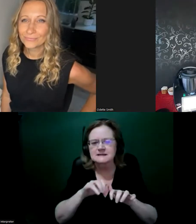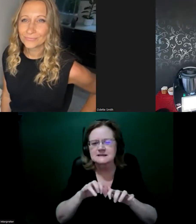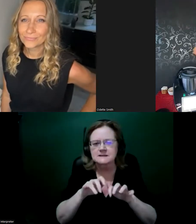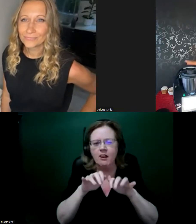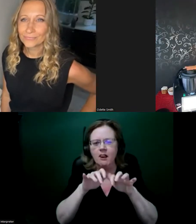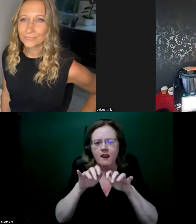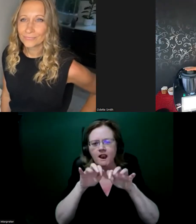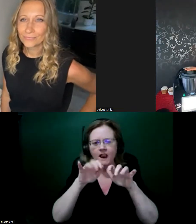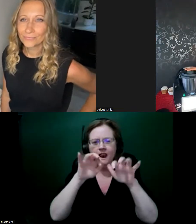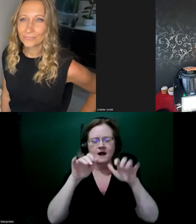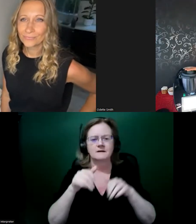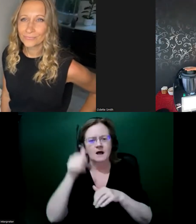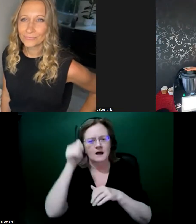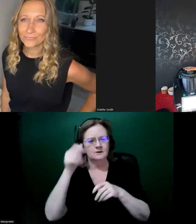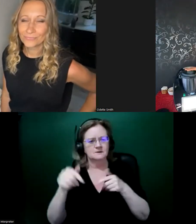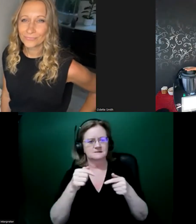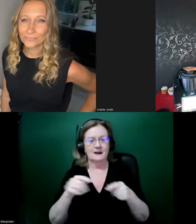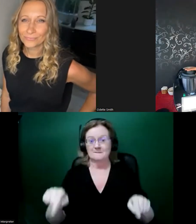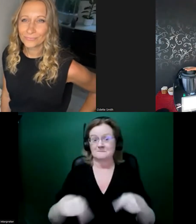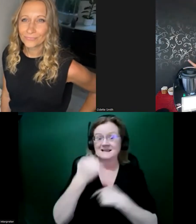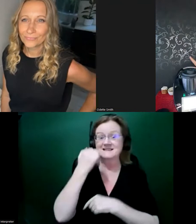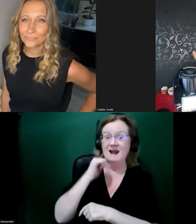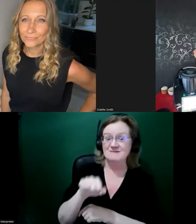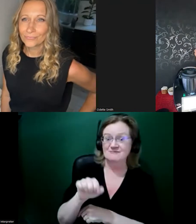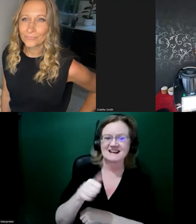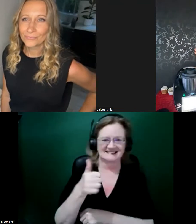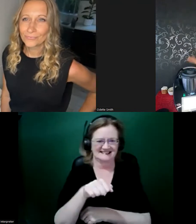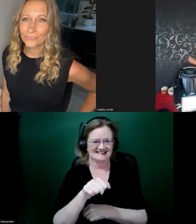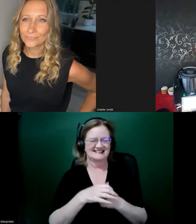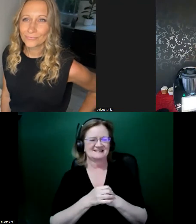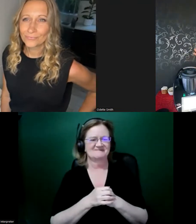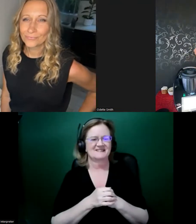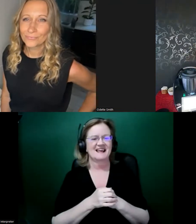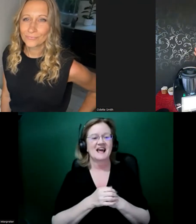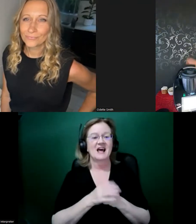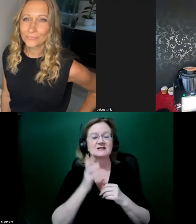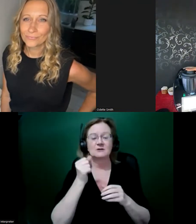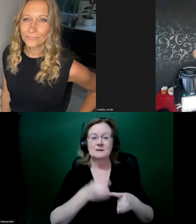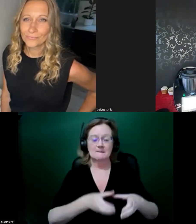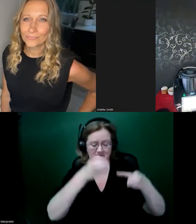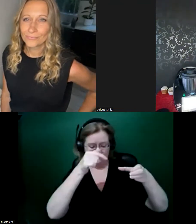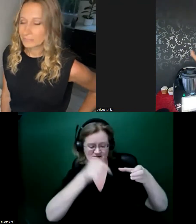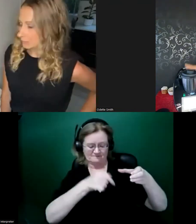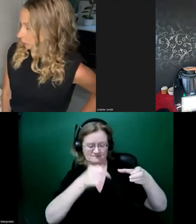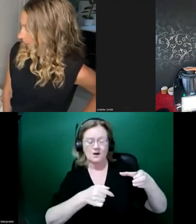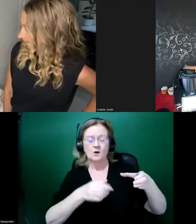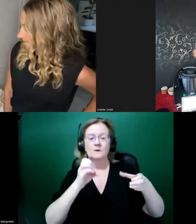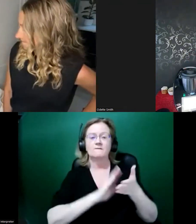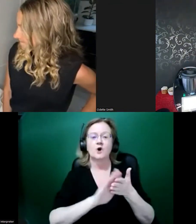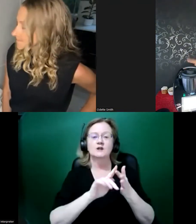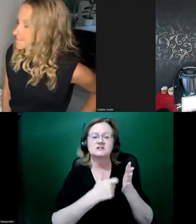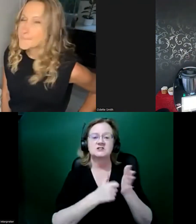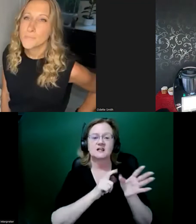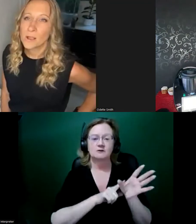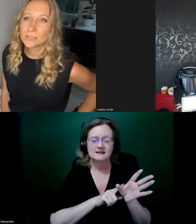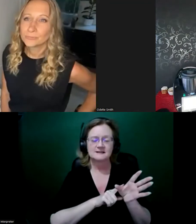the sizzliness of the black, really, doesn't it? It does, sizzly. So we've got cherries, the syrup from the cherries, some lemon juice,